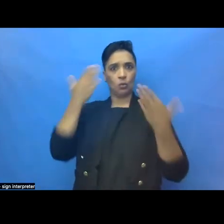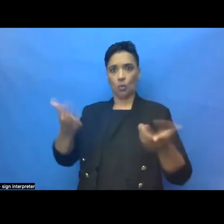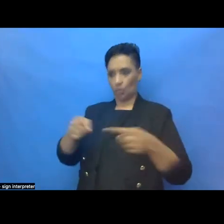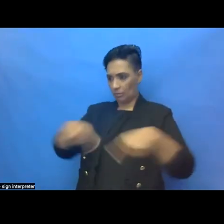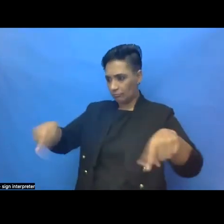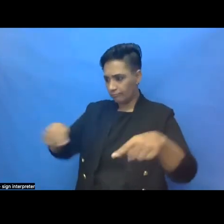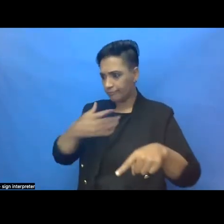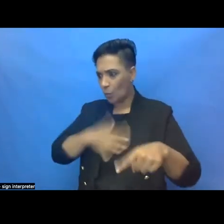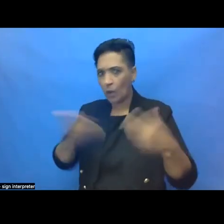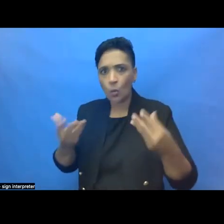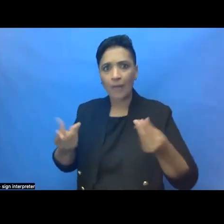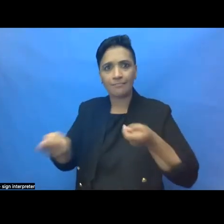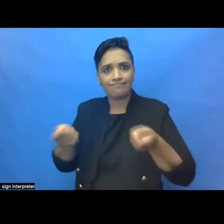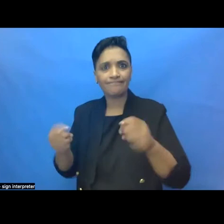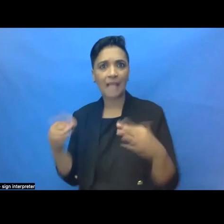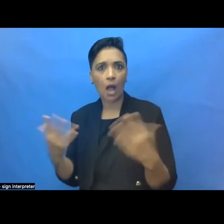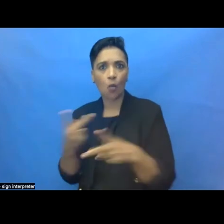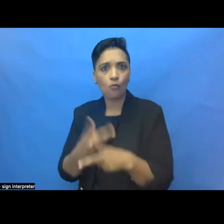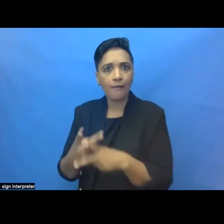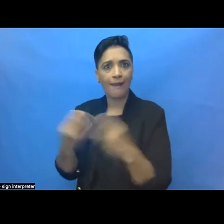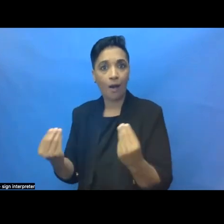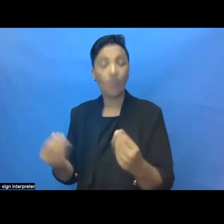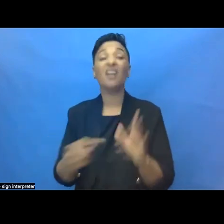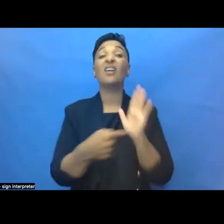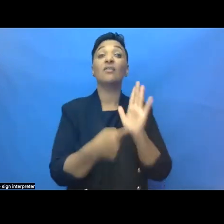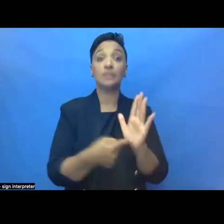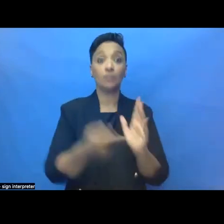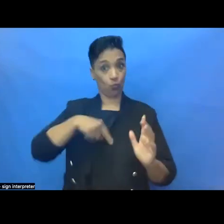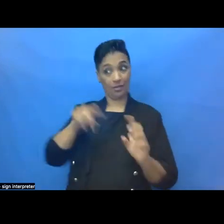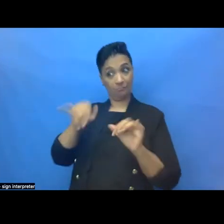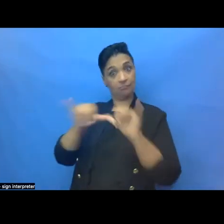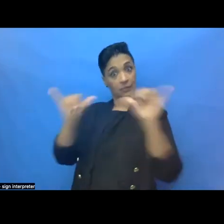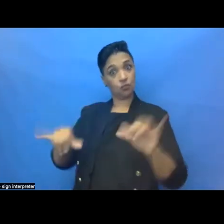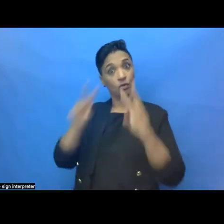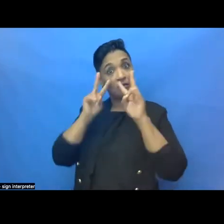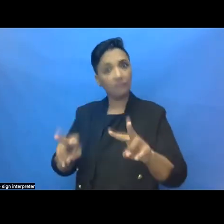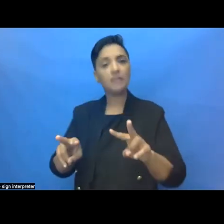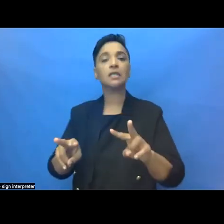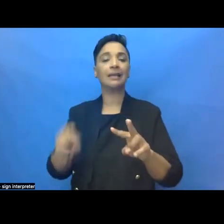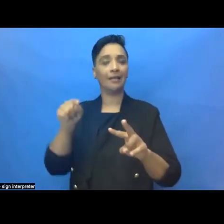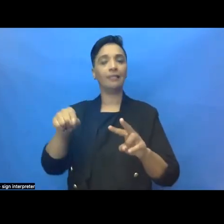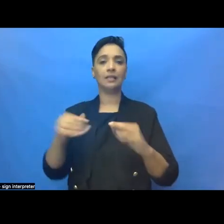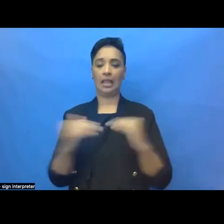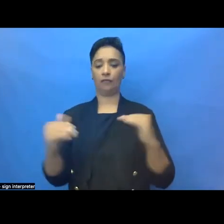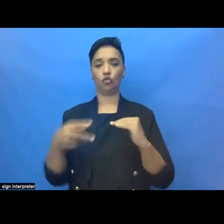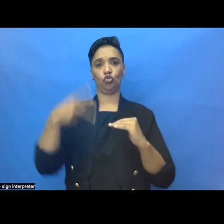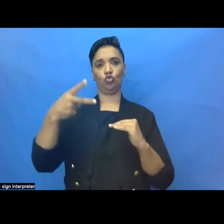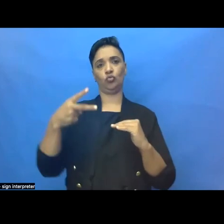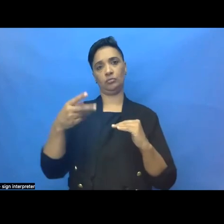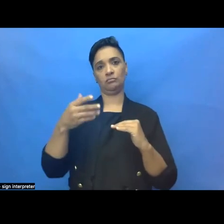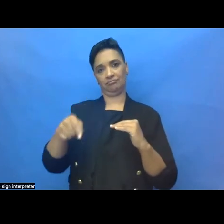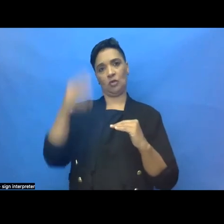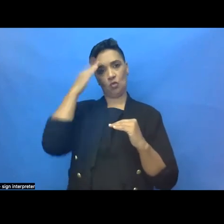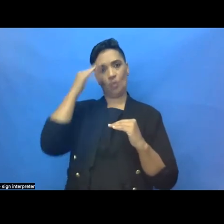have. Like 2 institutions that we visited in Zakarpattia were of level 2 profile, and who is familiar with Ukrainian